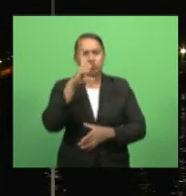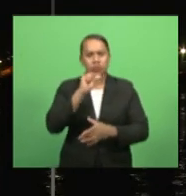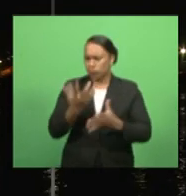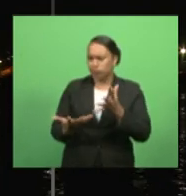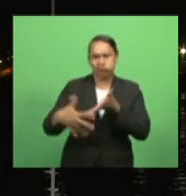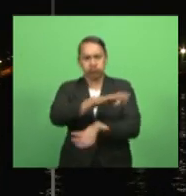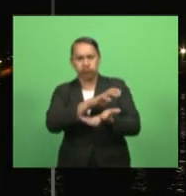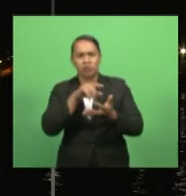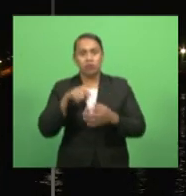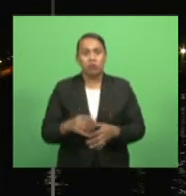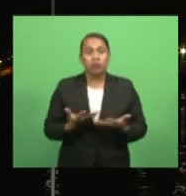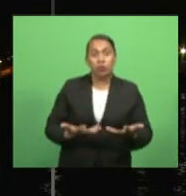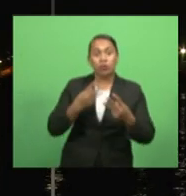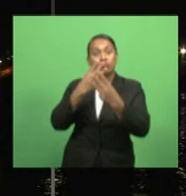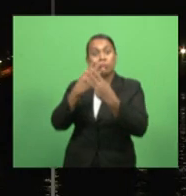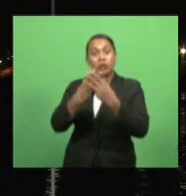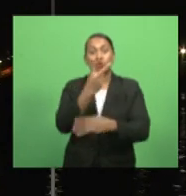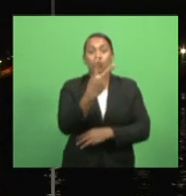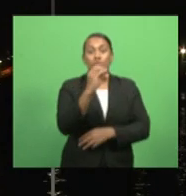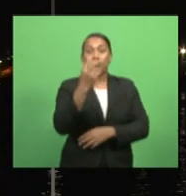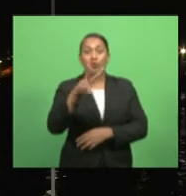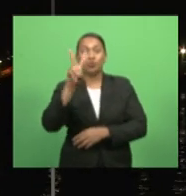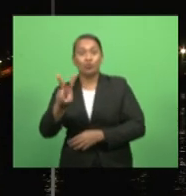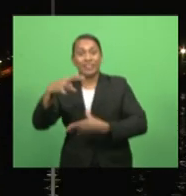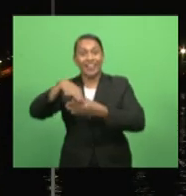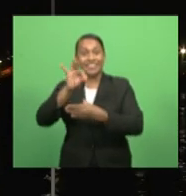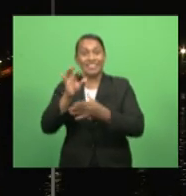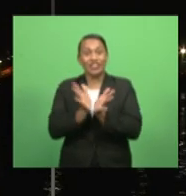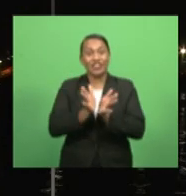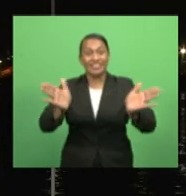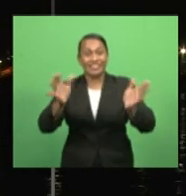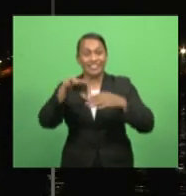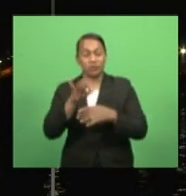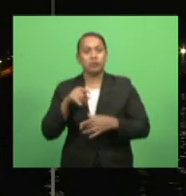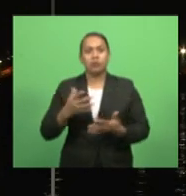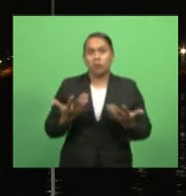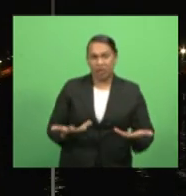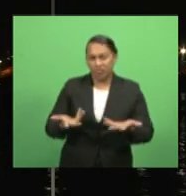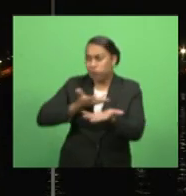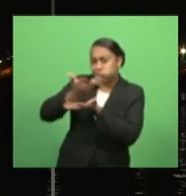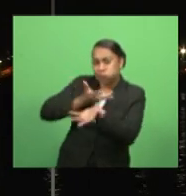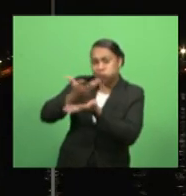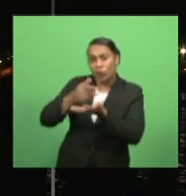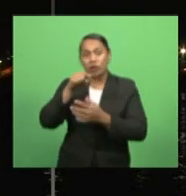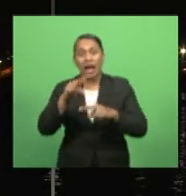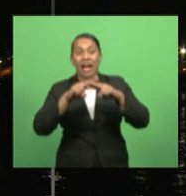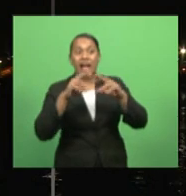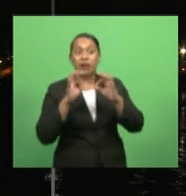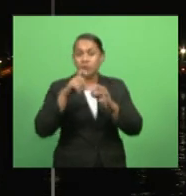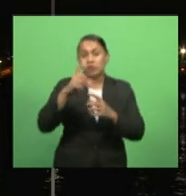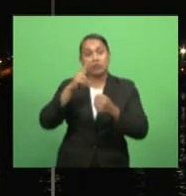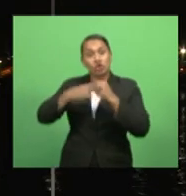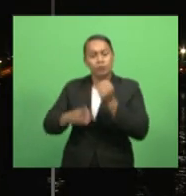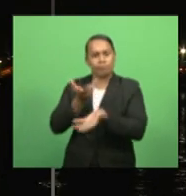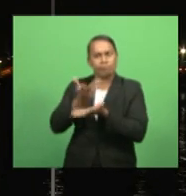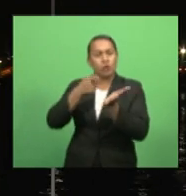for SADELPA in the 2022 general election. Speaking to FBC News, Rambuka has confirmed that with his term coming to